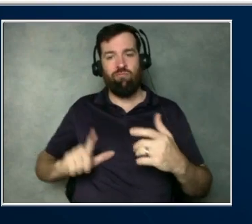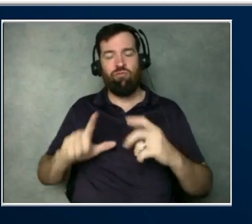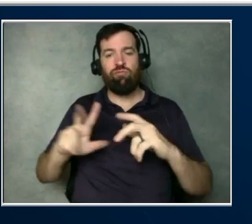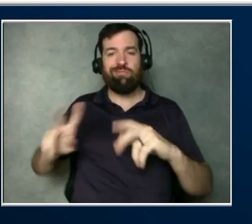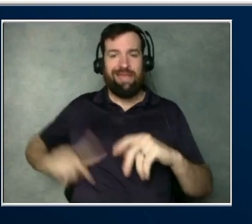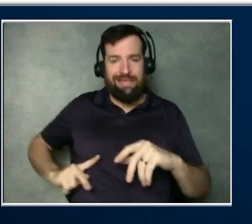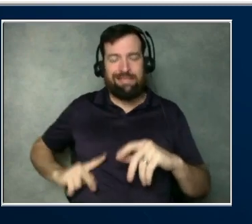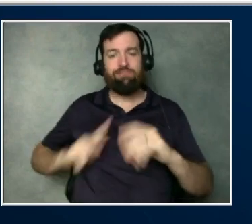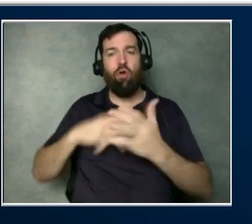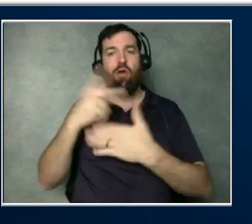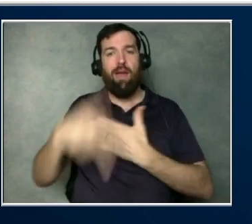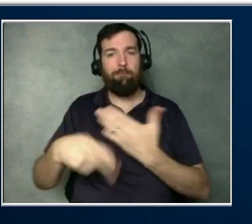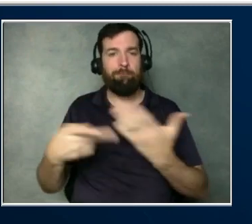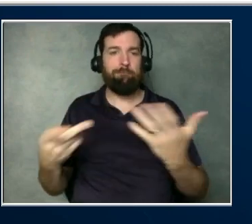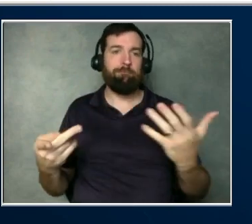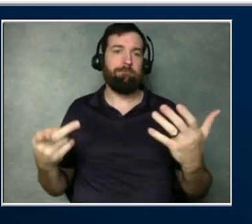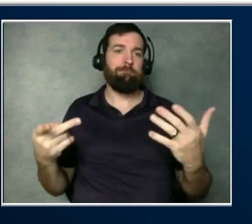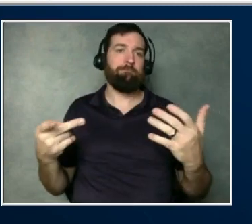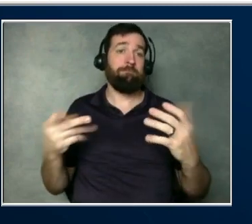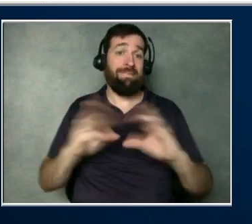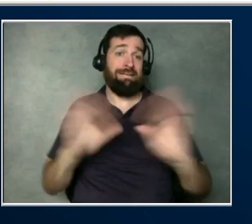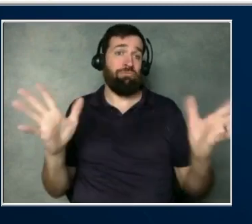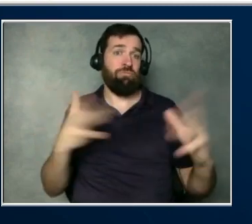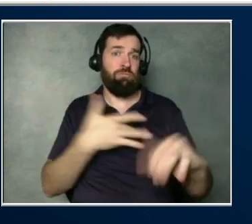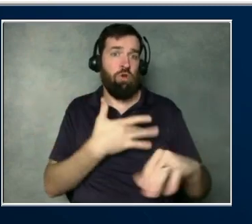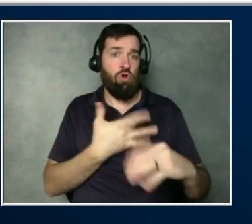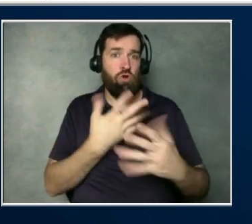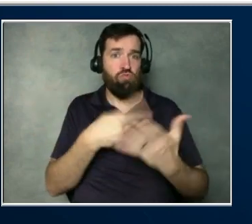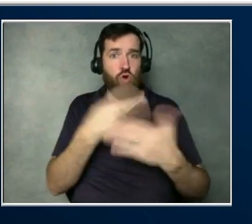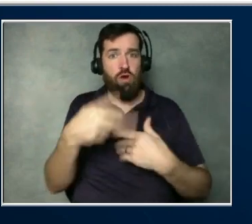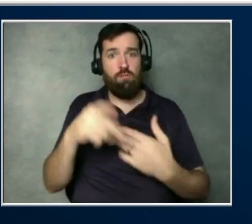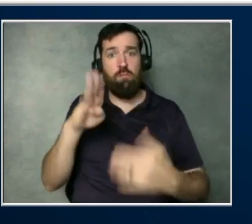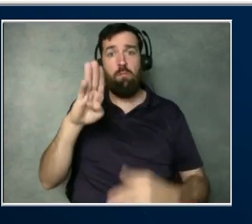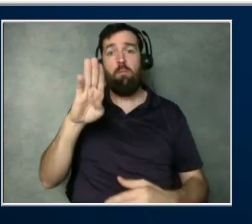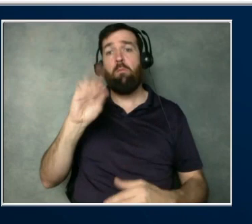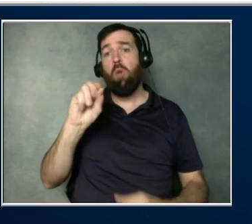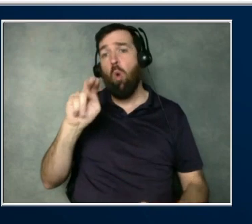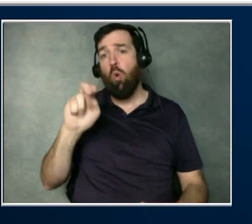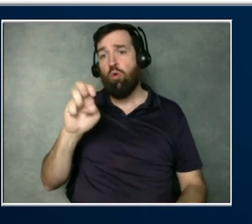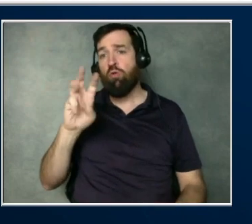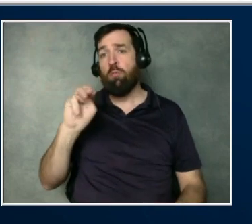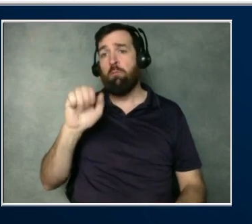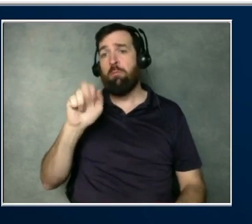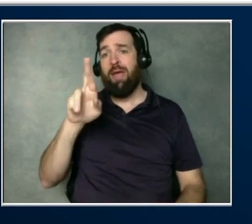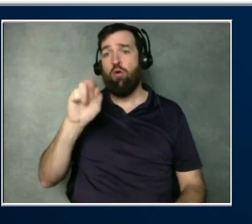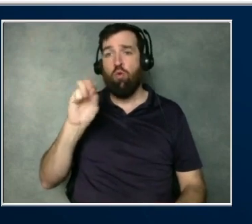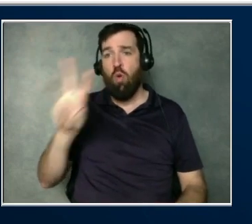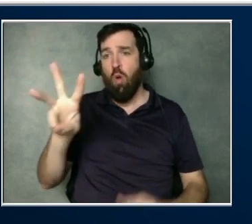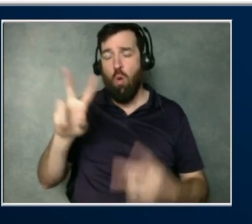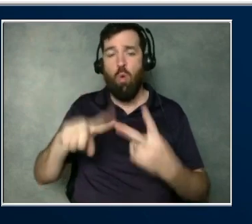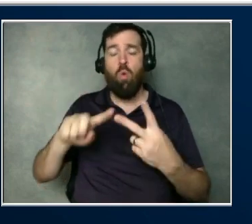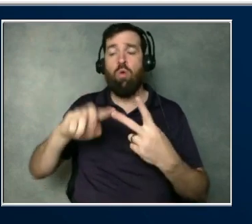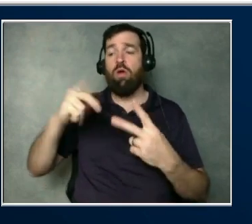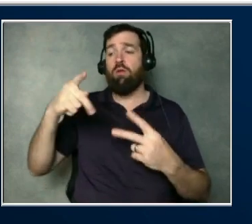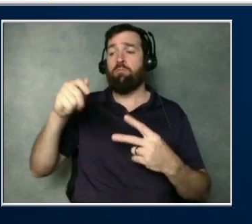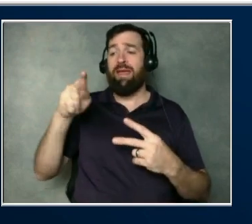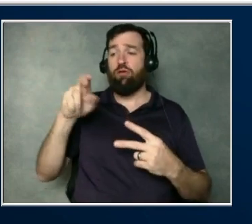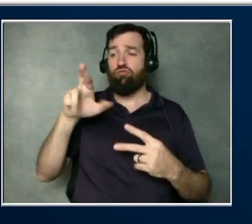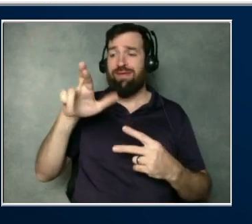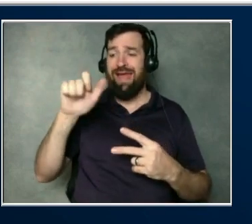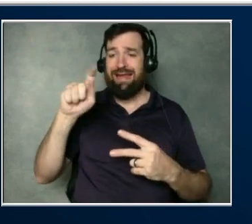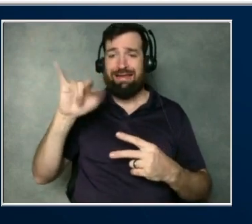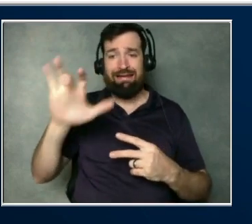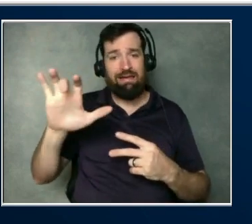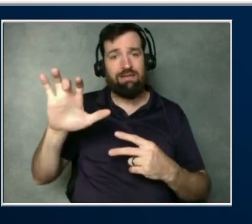program, clearly the heart program, the bone marrow transplant program, pancreatic transplant program. Those are